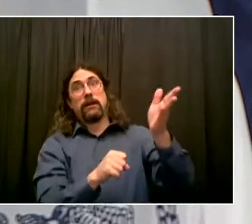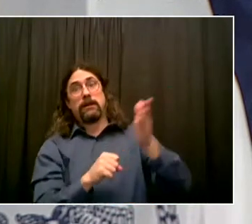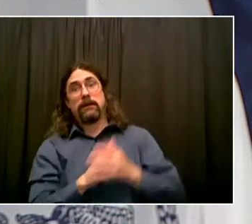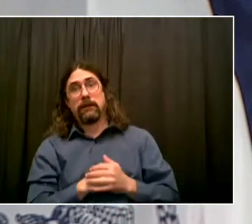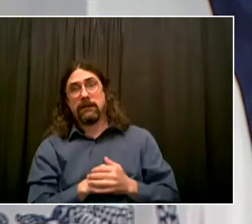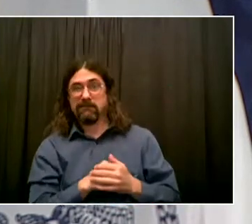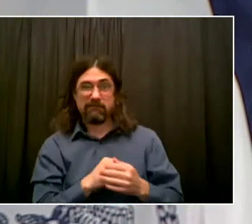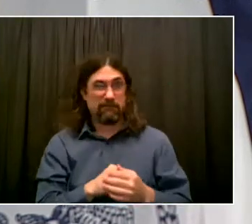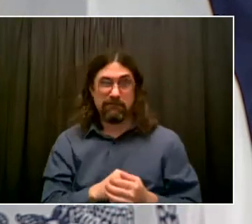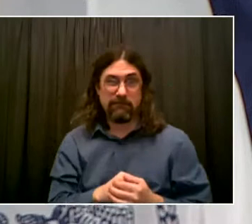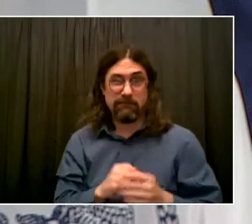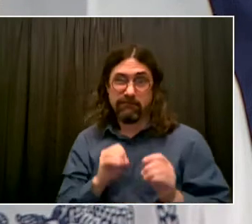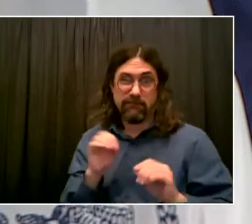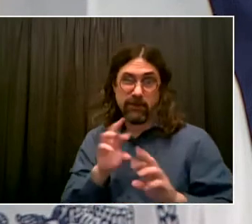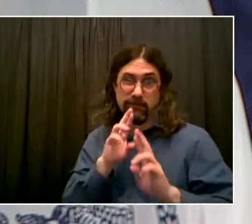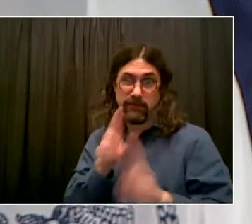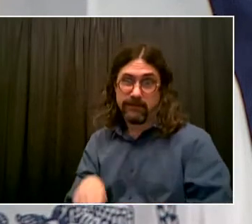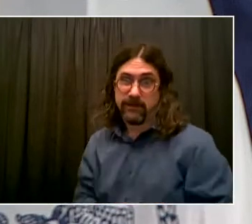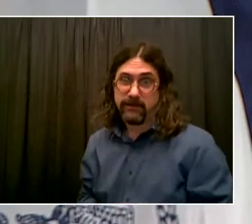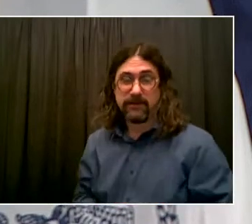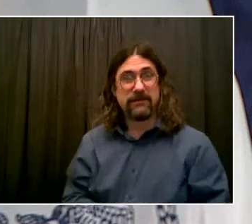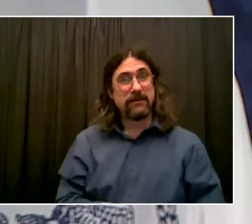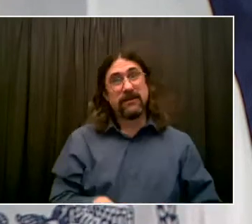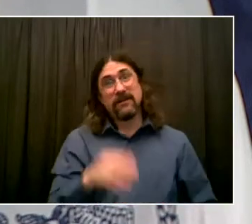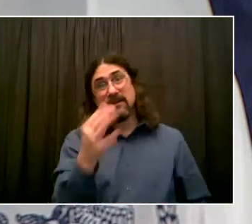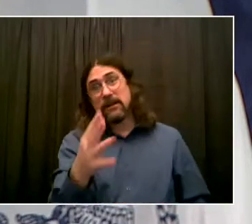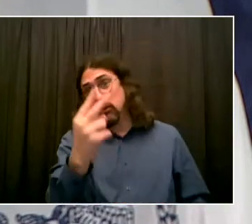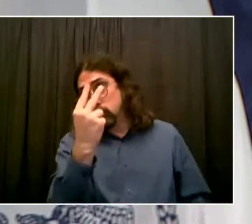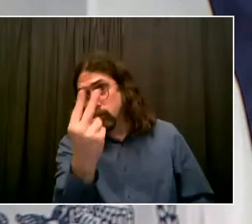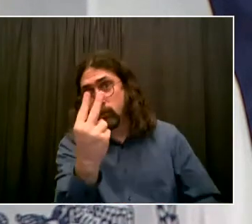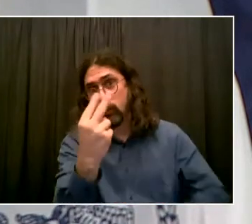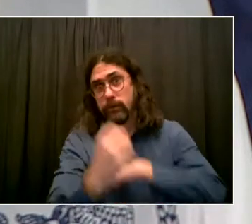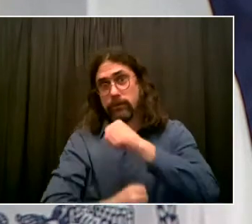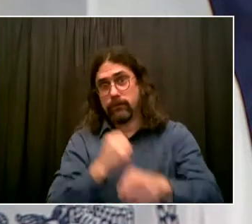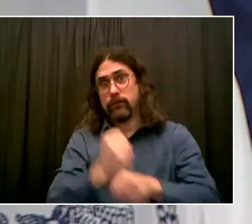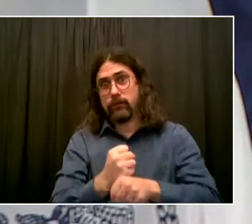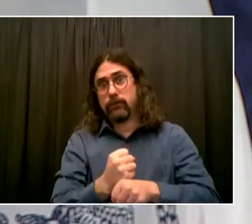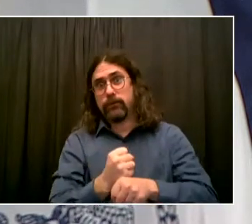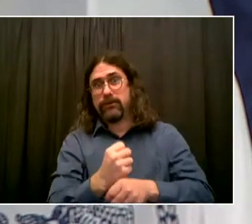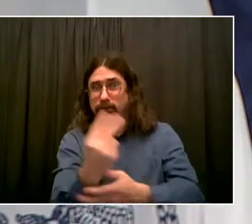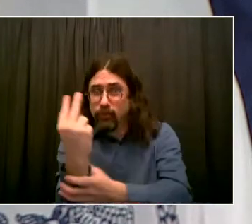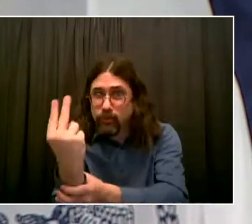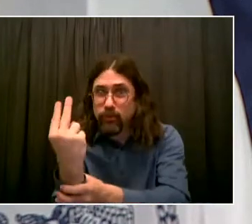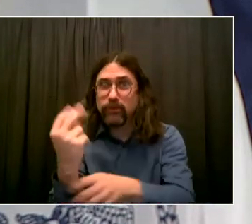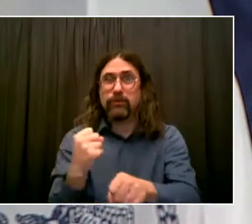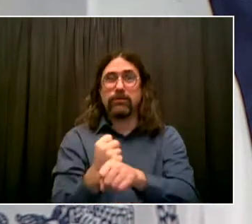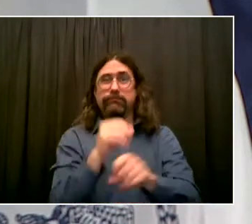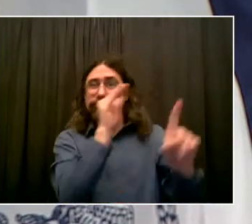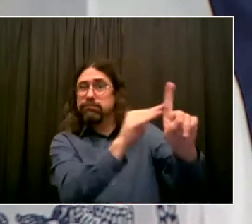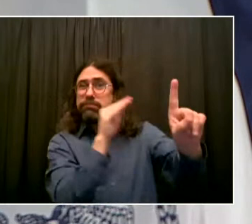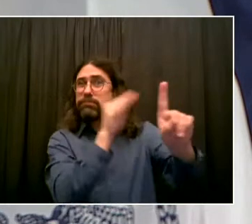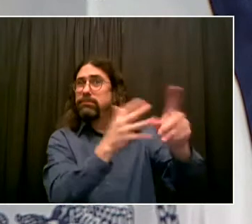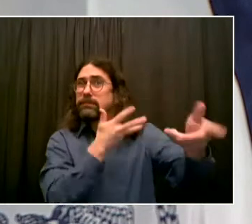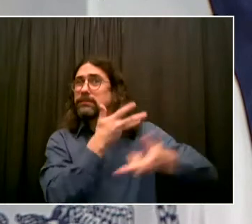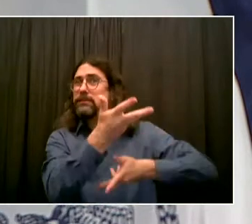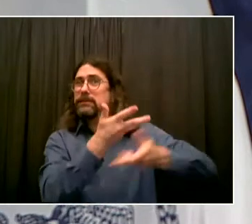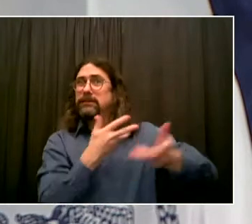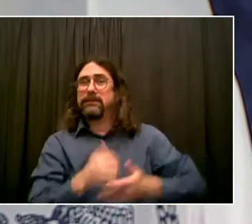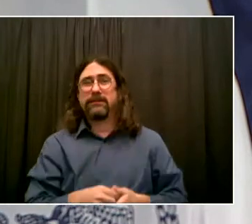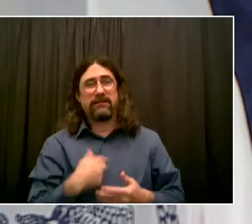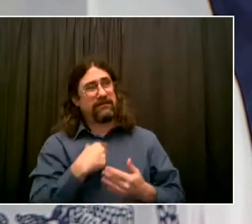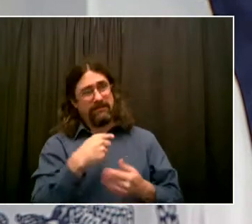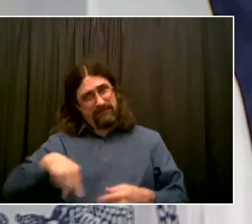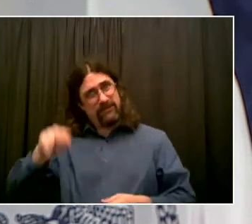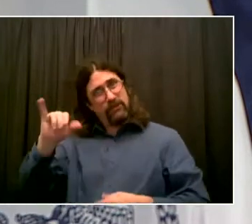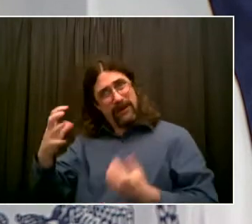since we asked the state of New York to formally support the city's willingness to move forward. We laid out detailed locations